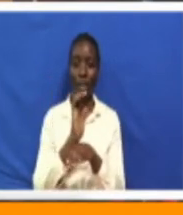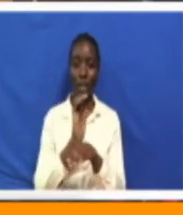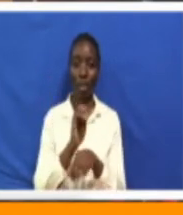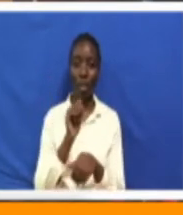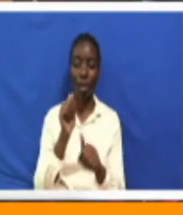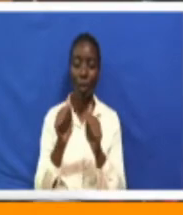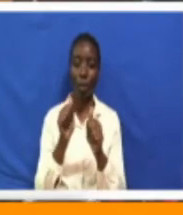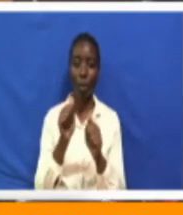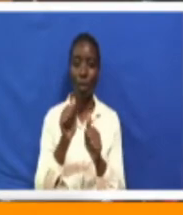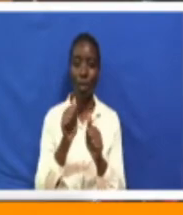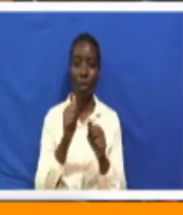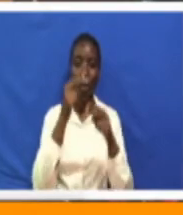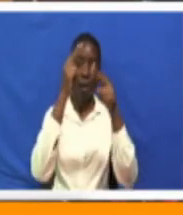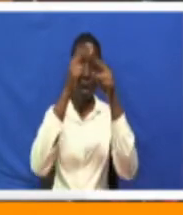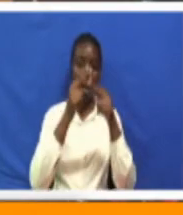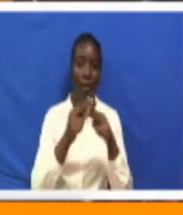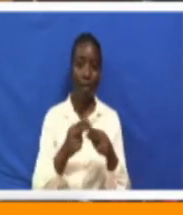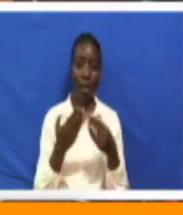Westlands